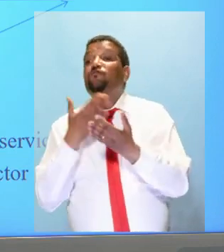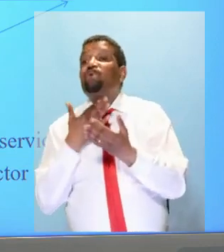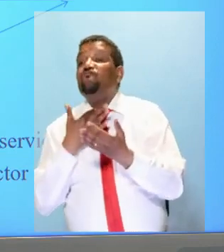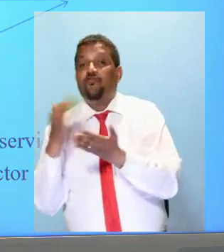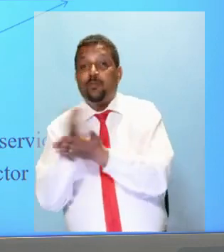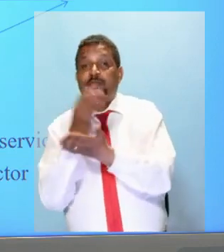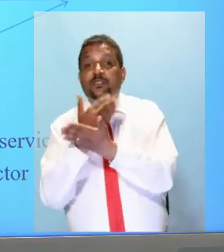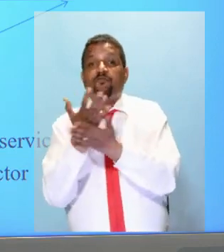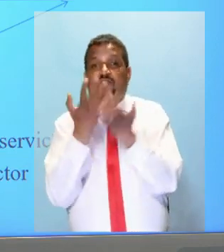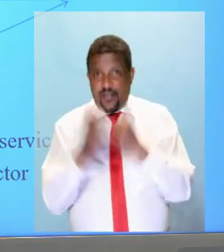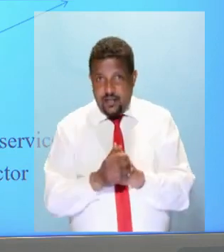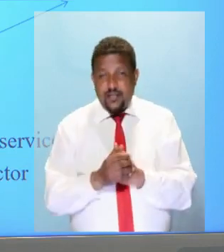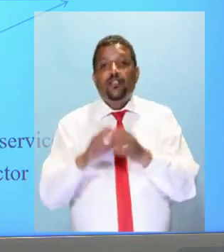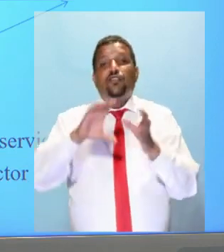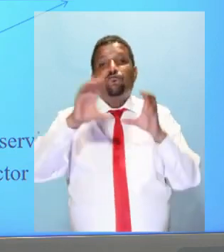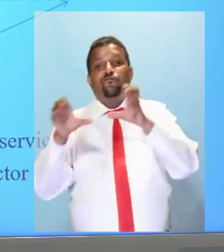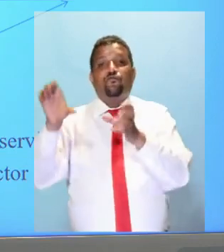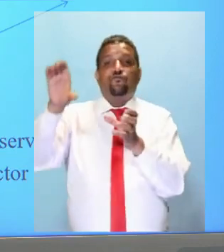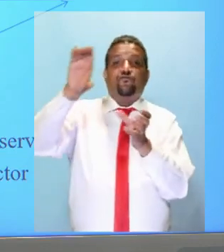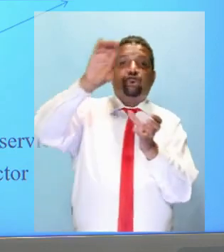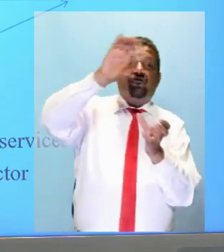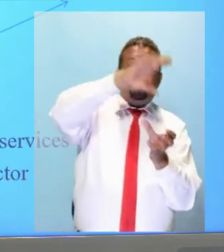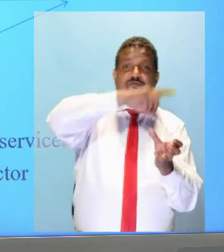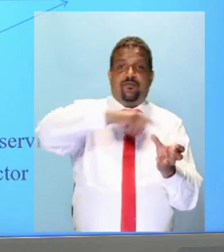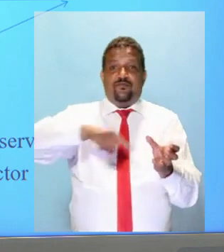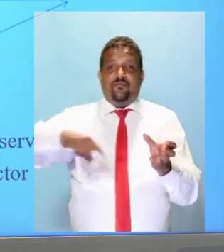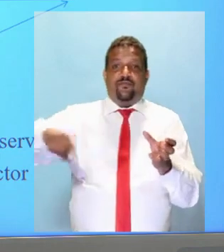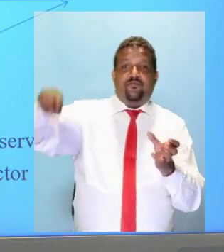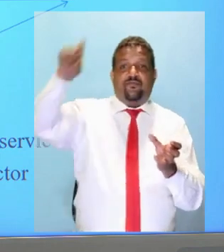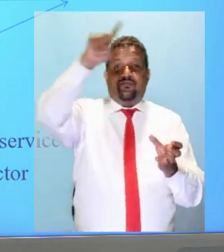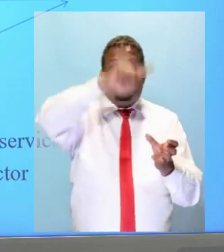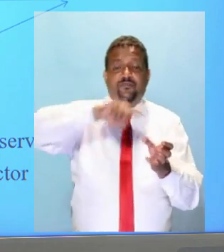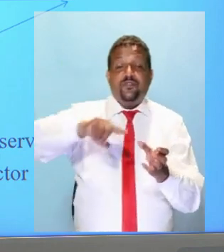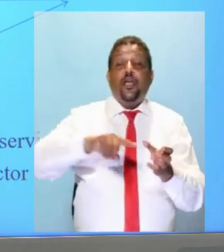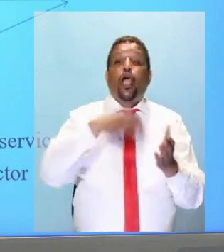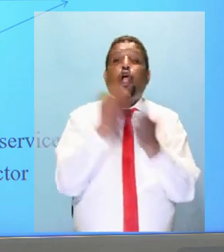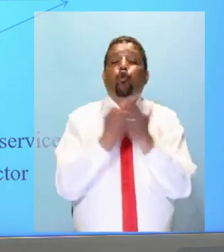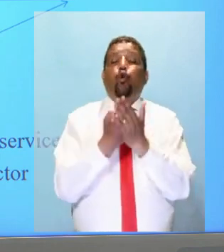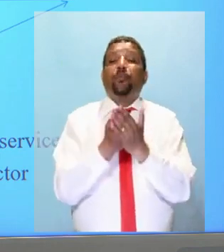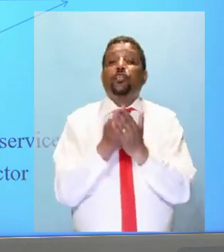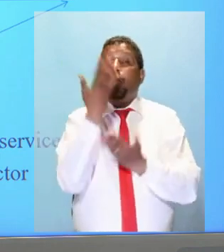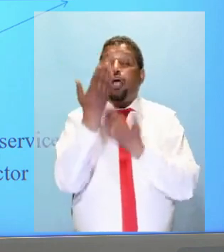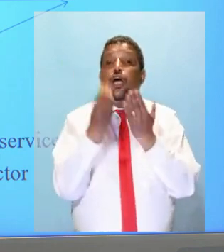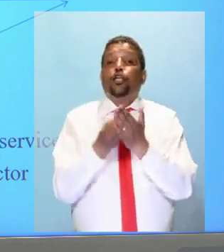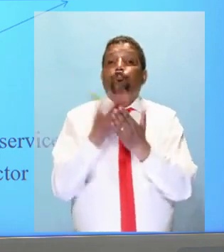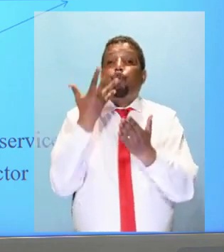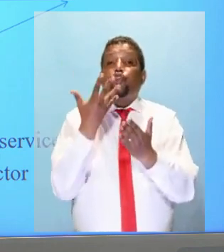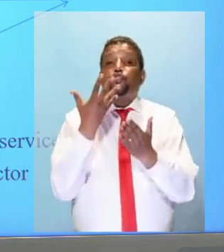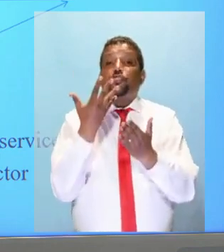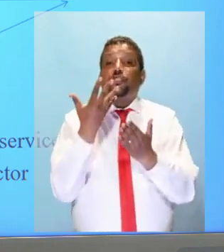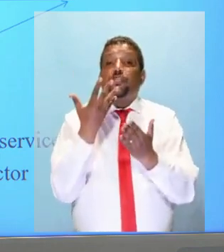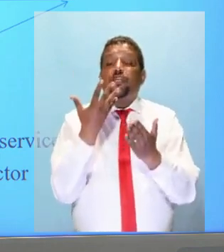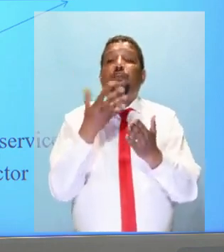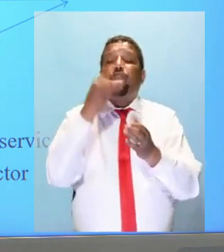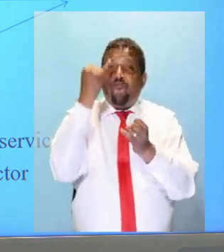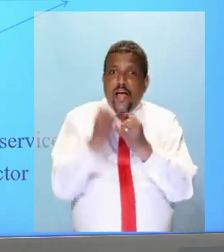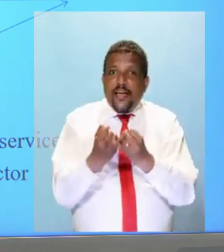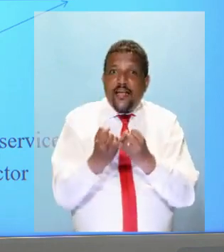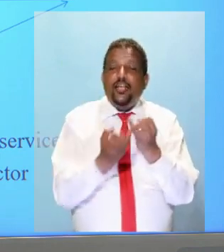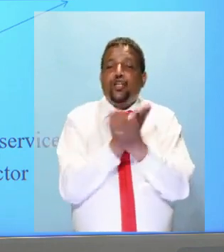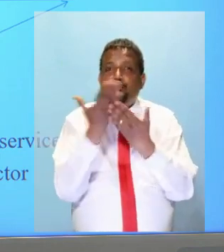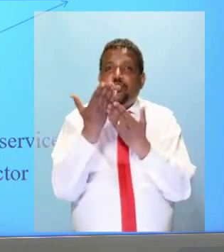This flow, the flow that shows the flow of economic resources and final goods and services, is called real